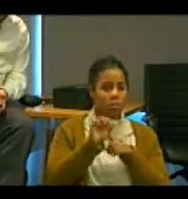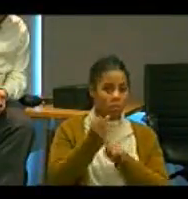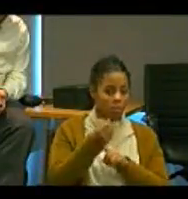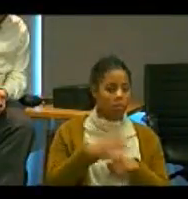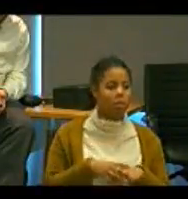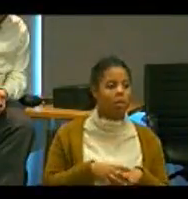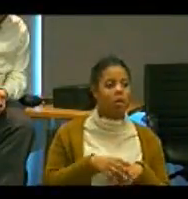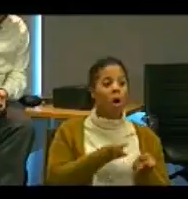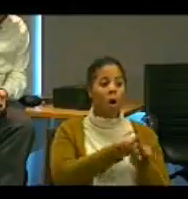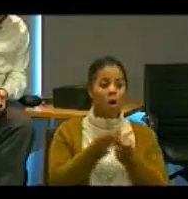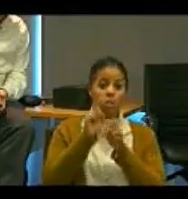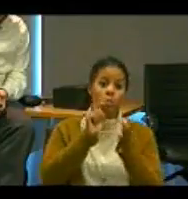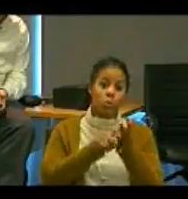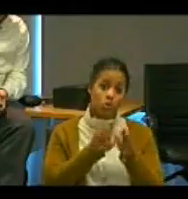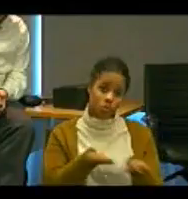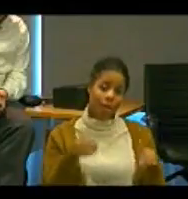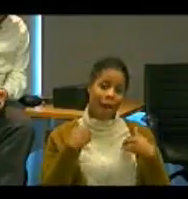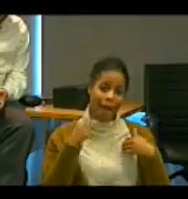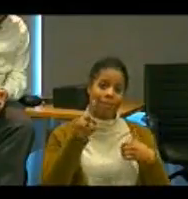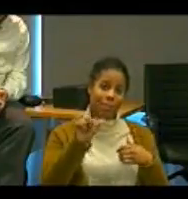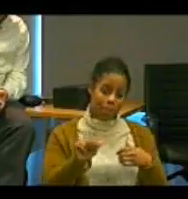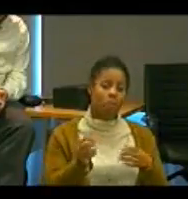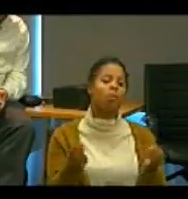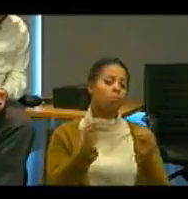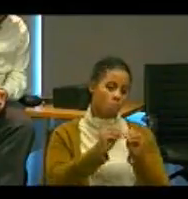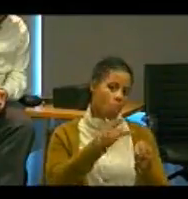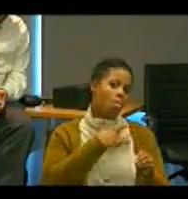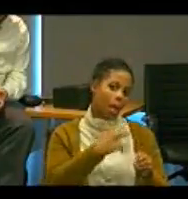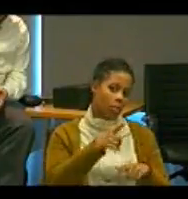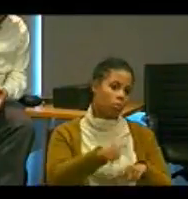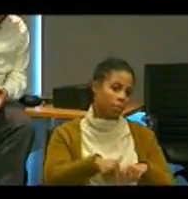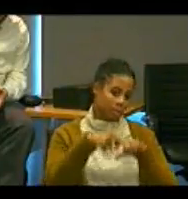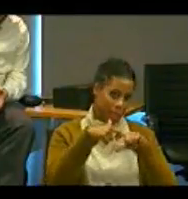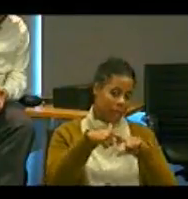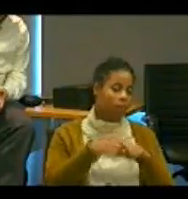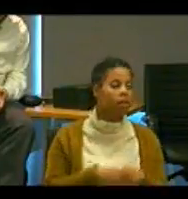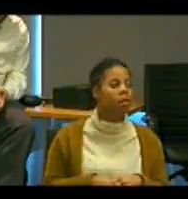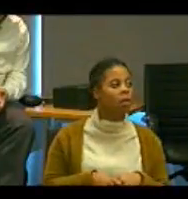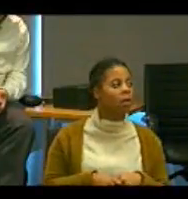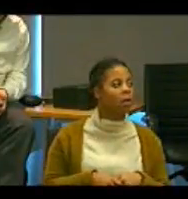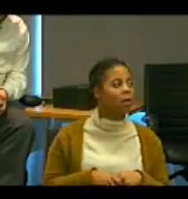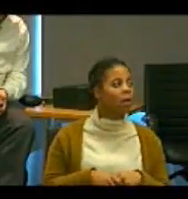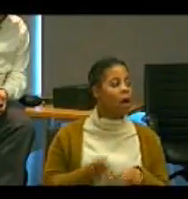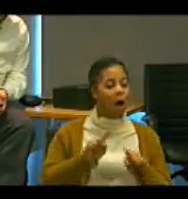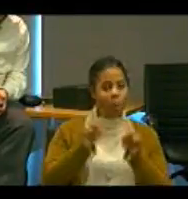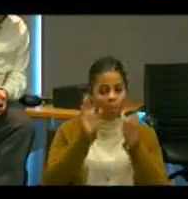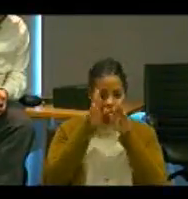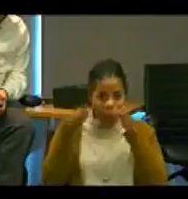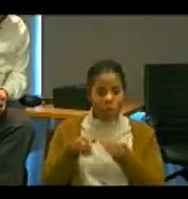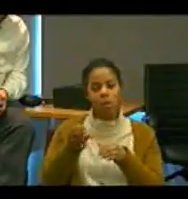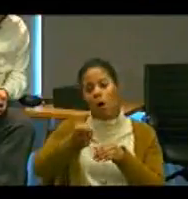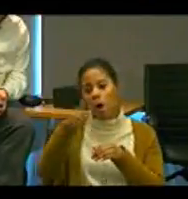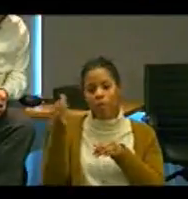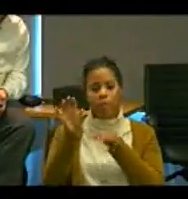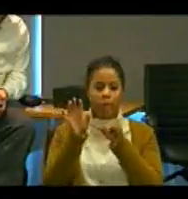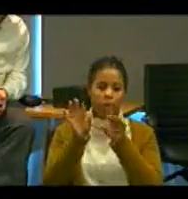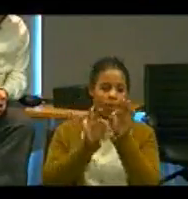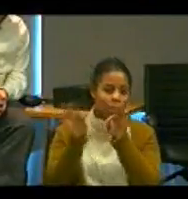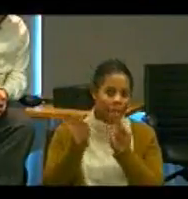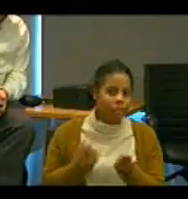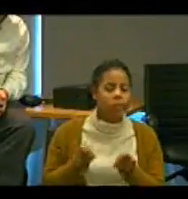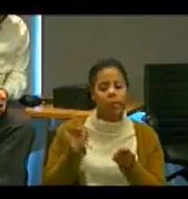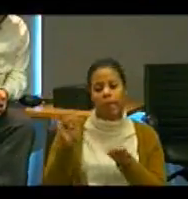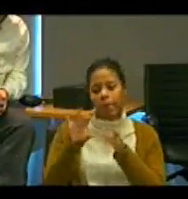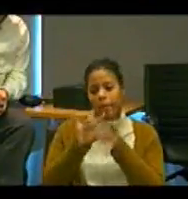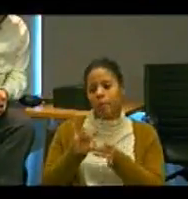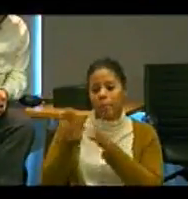with disabilities are more likely to be suspended. However, when we correct the estimates for other potential explanatory factors, including individual level behavior